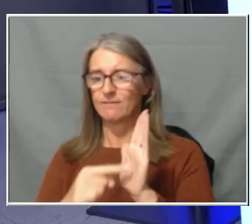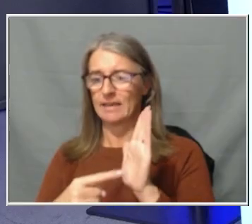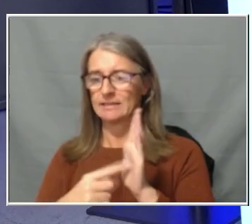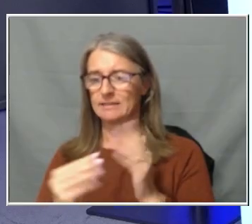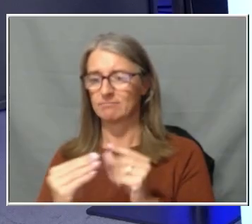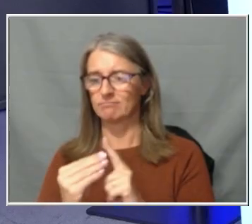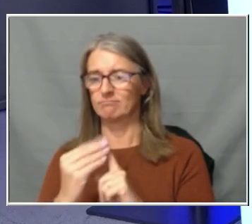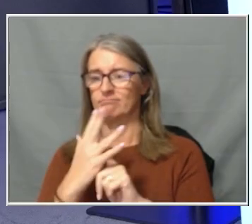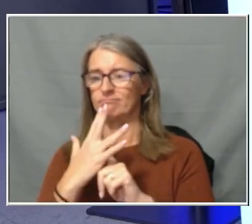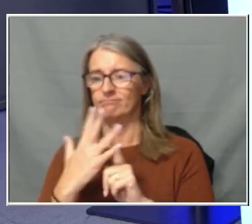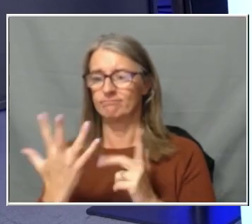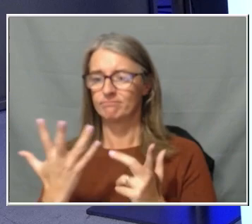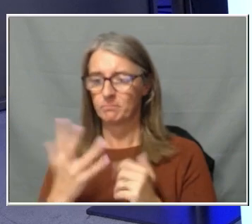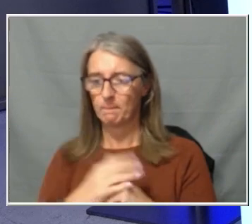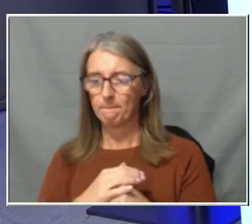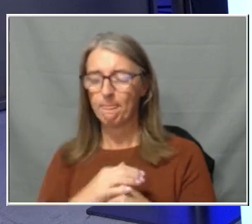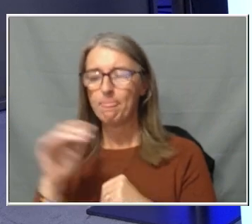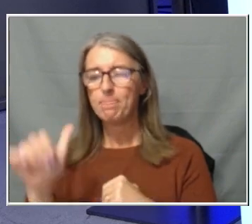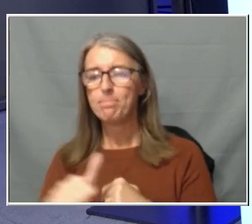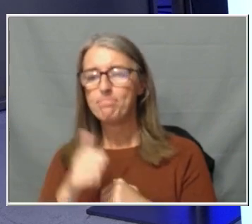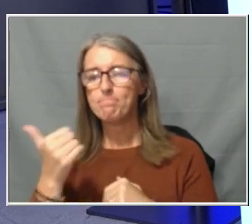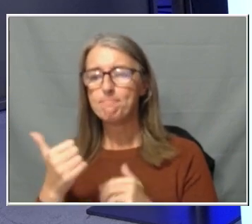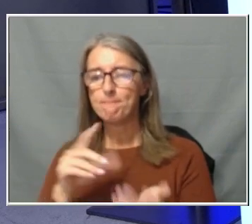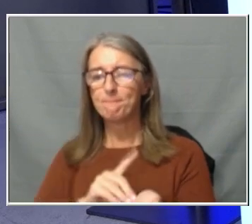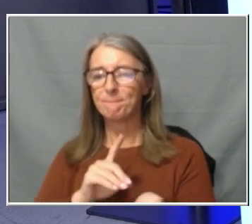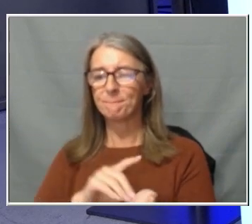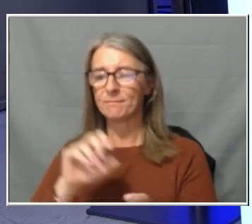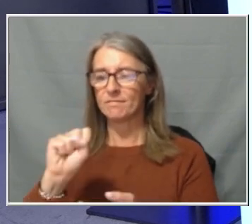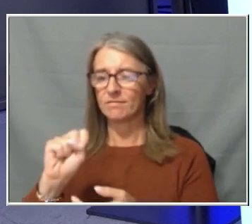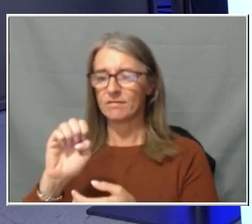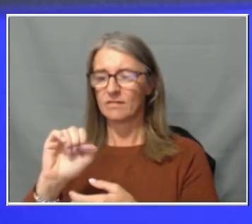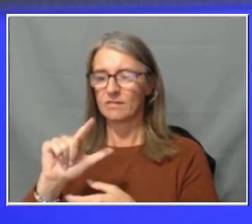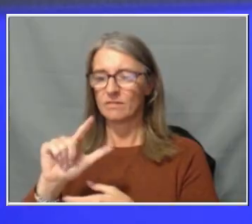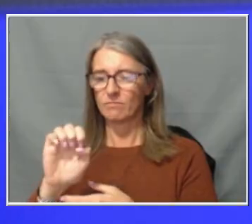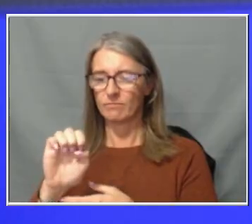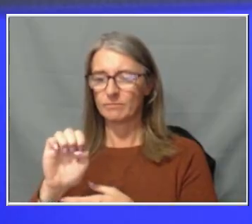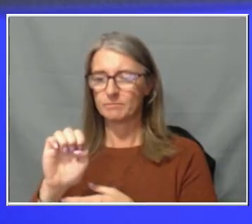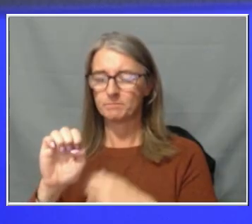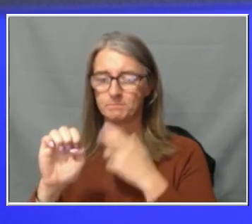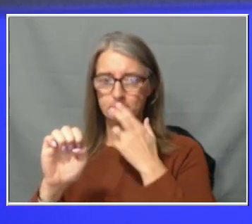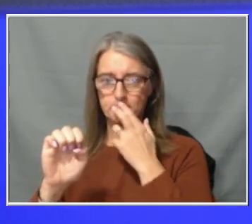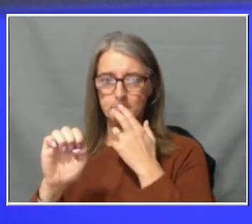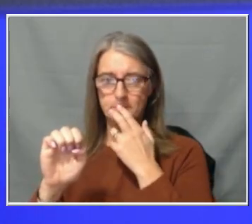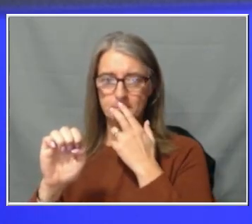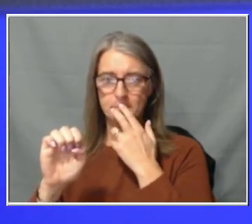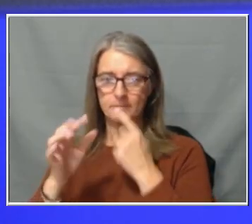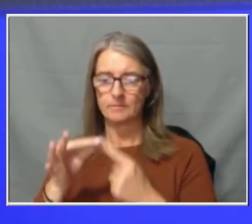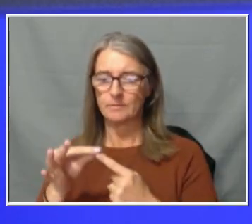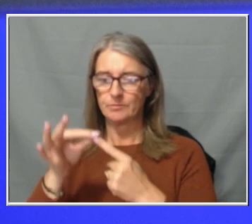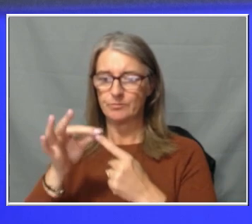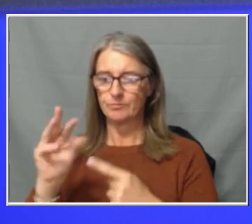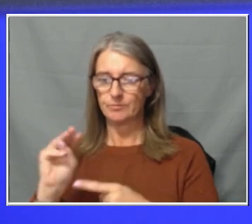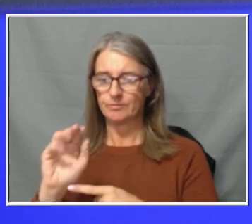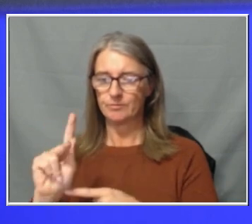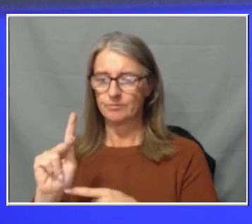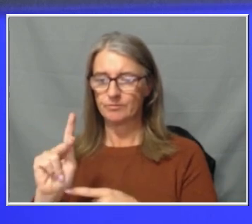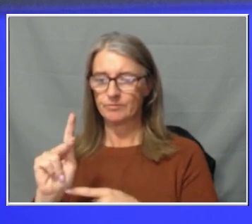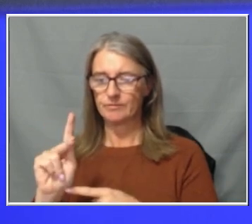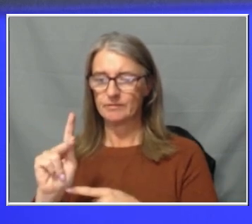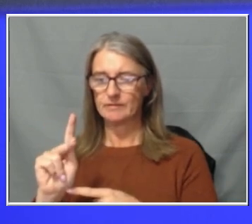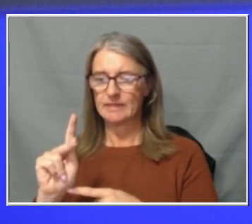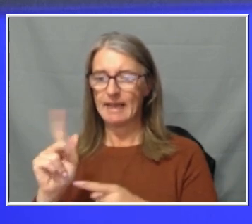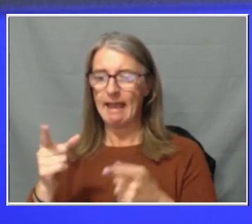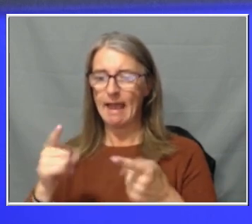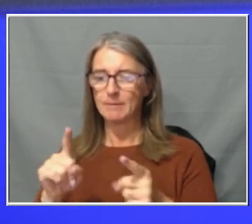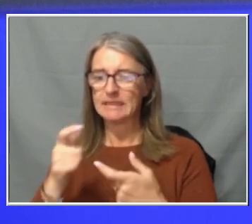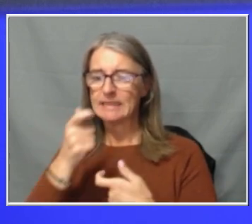Dr. Selby? Yeah, I think the other thing that's unique about Mark's case is it happened at a very interesting time.